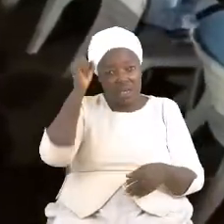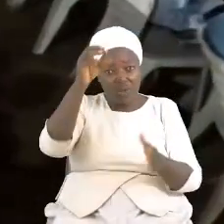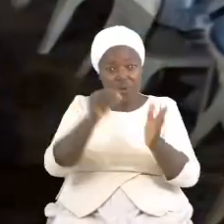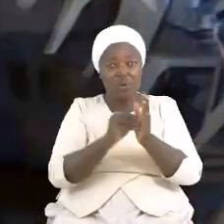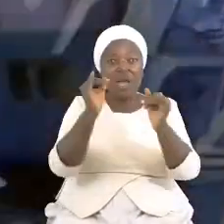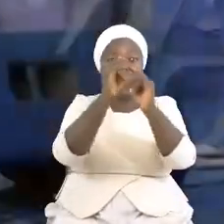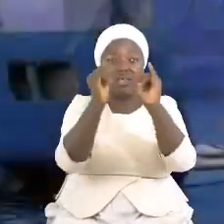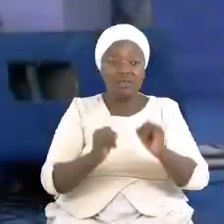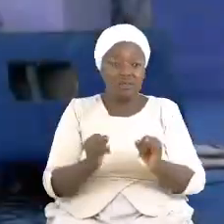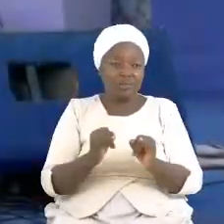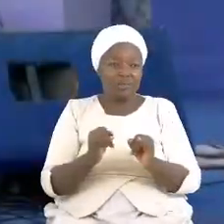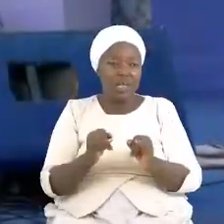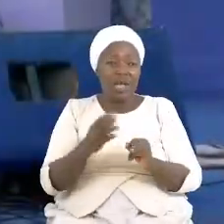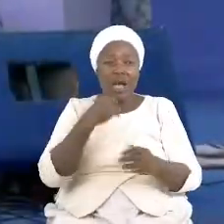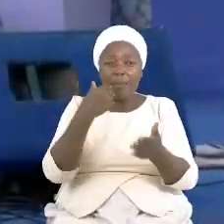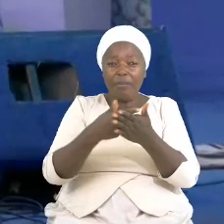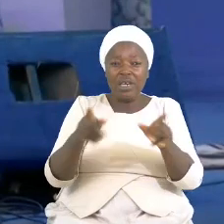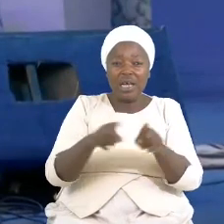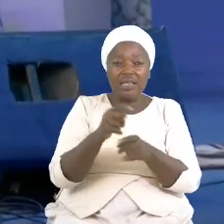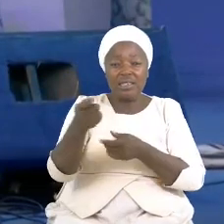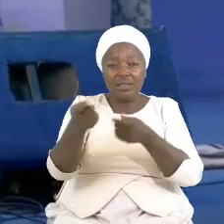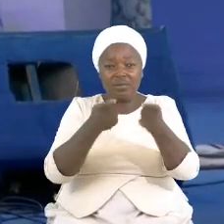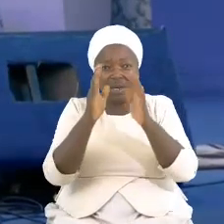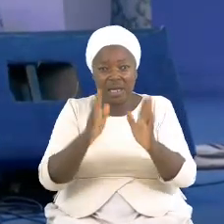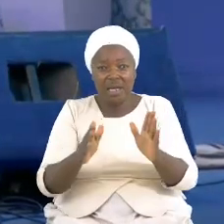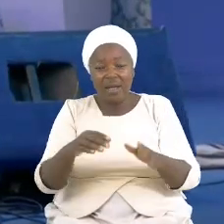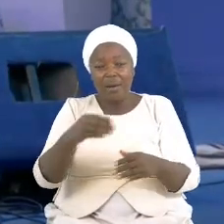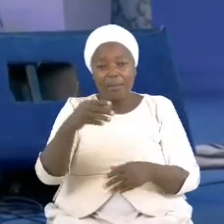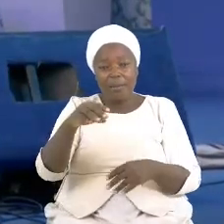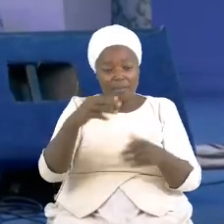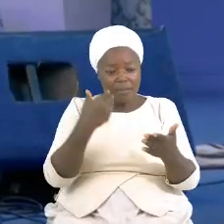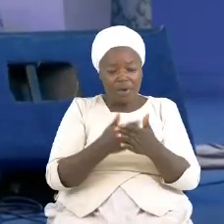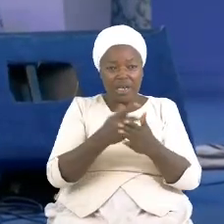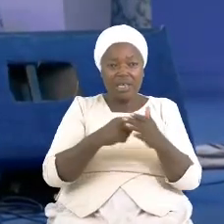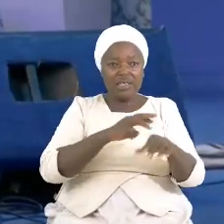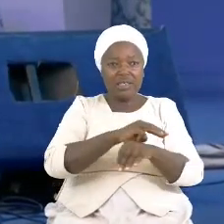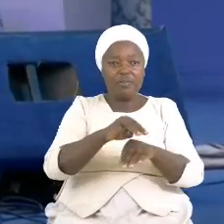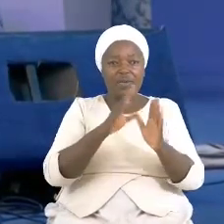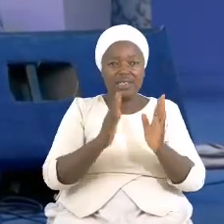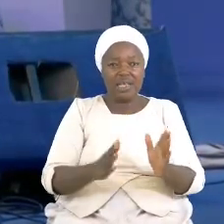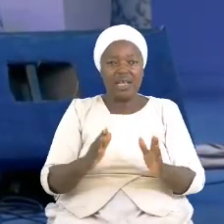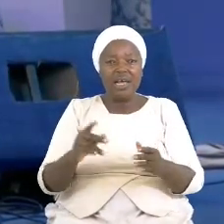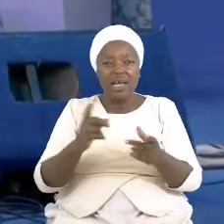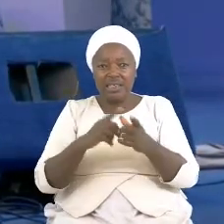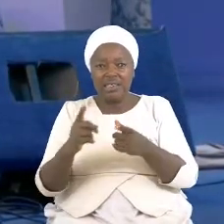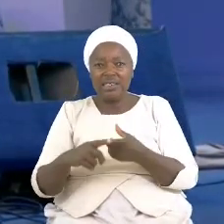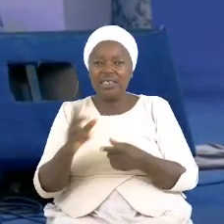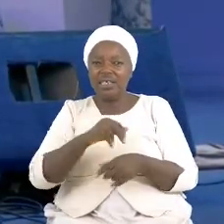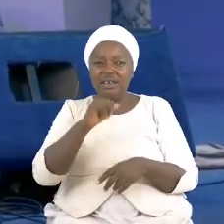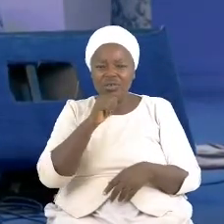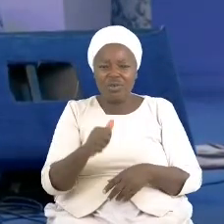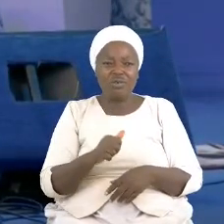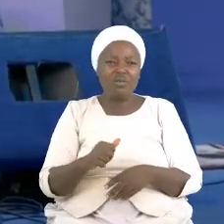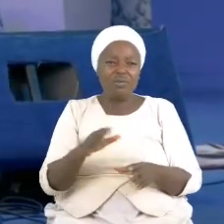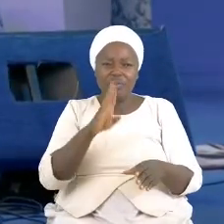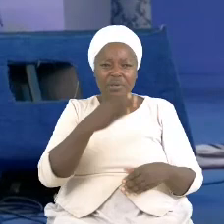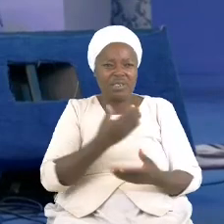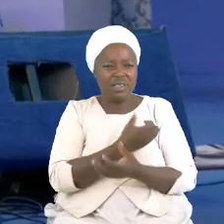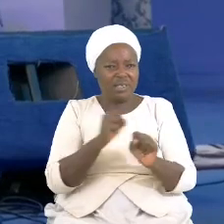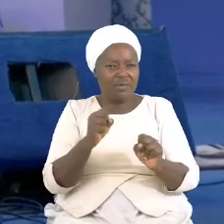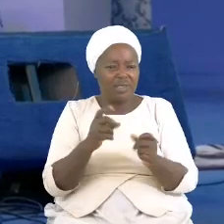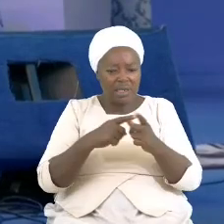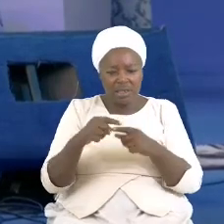ruler, money as his master. He could not be saved. They said, "Who then can be